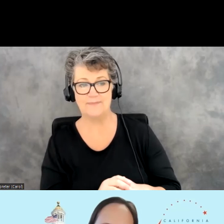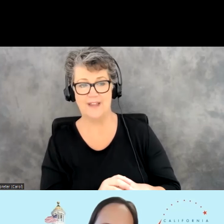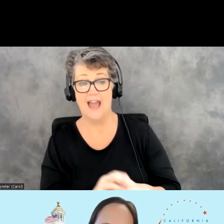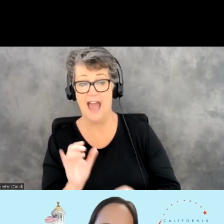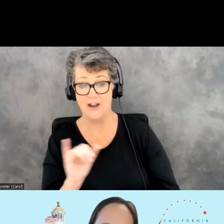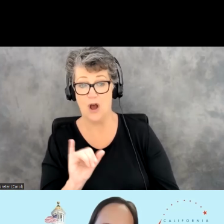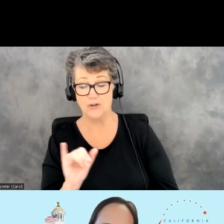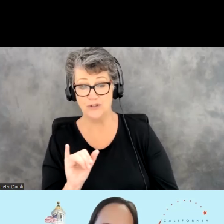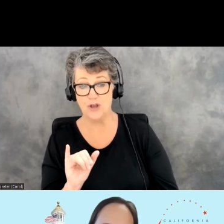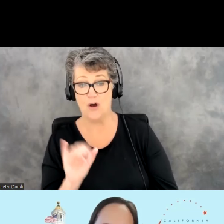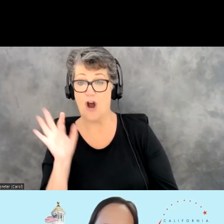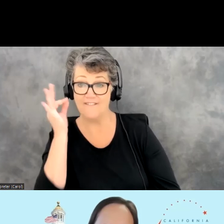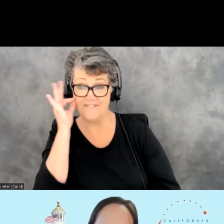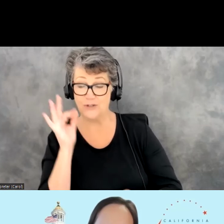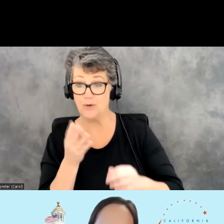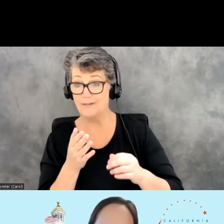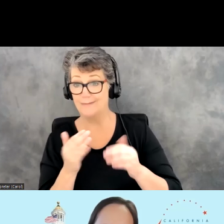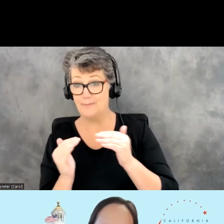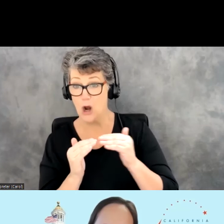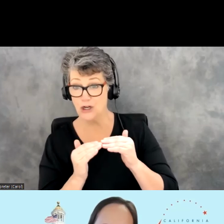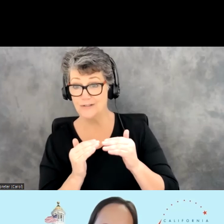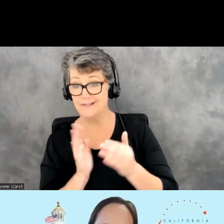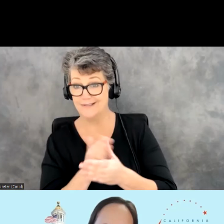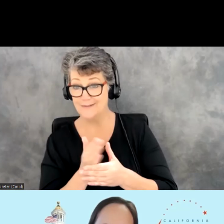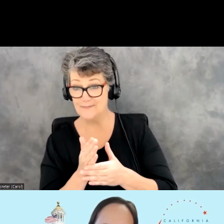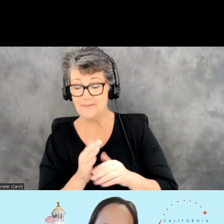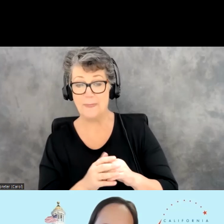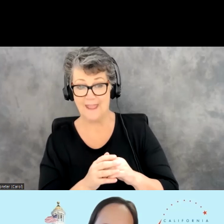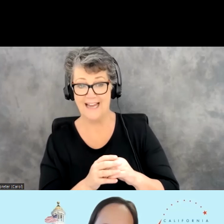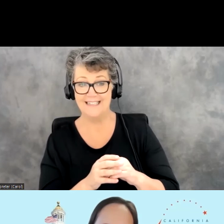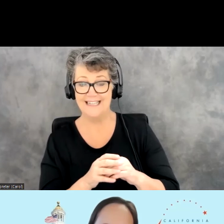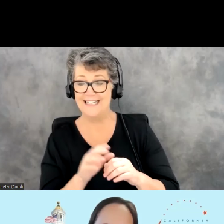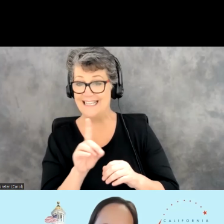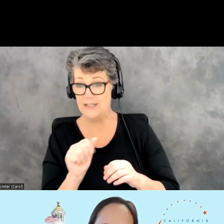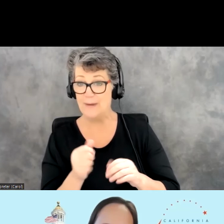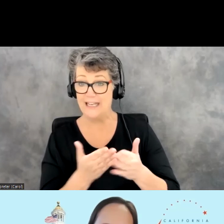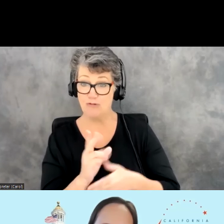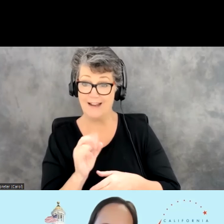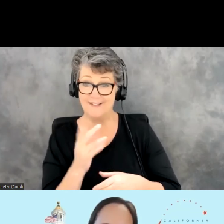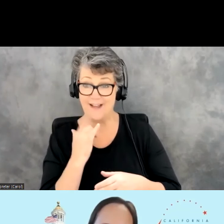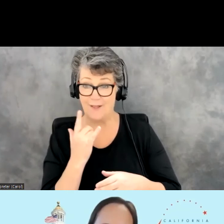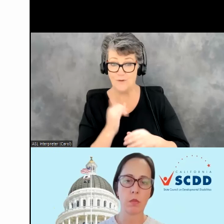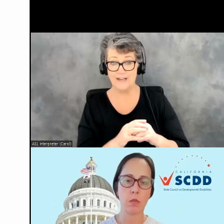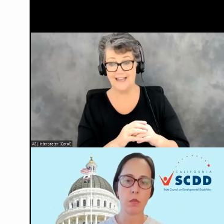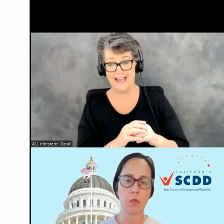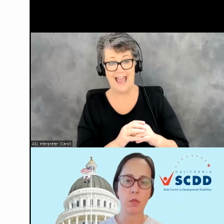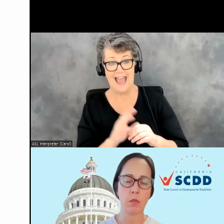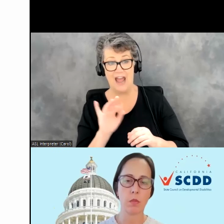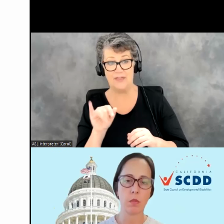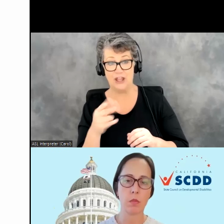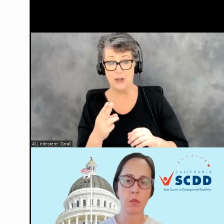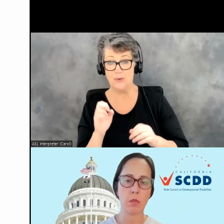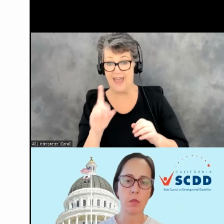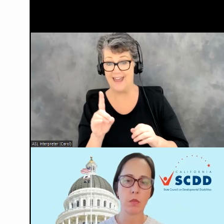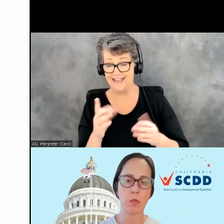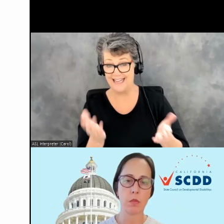well as our federal partners, as mentioned earlier. So Disability Rights of California and the USEDS. And here in